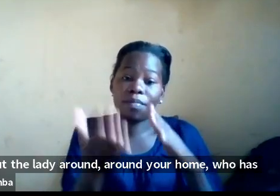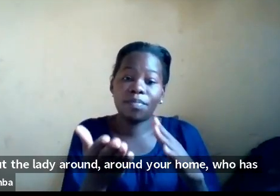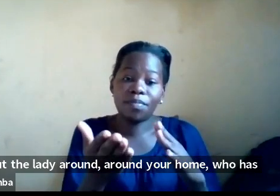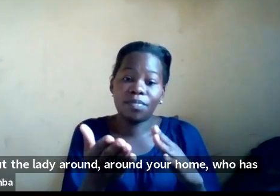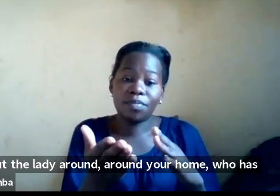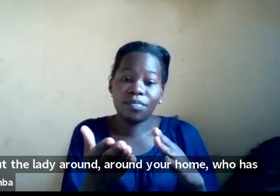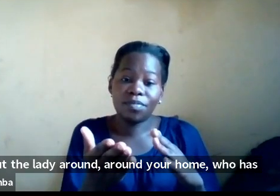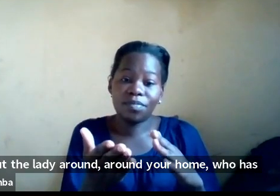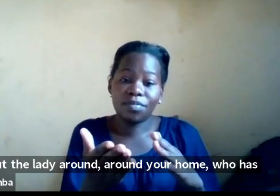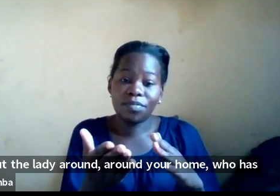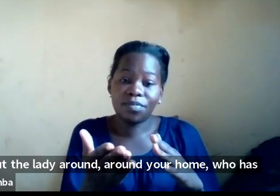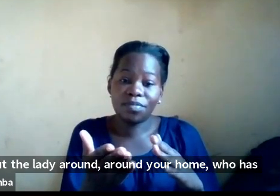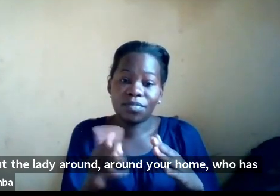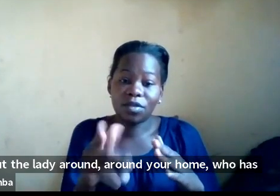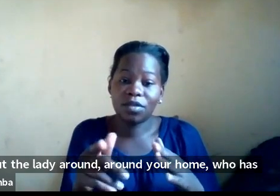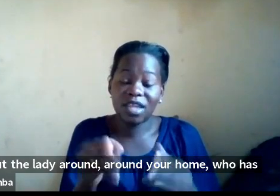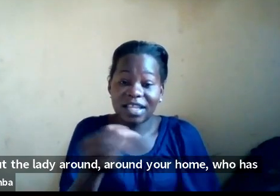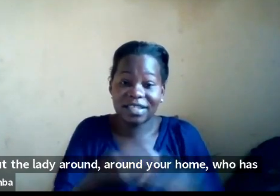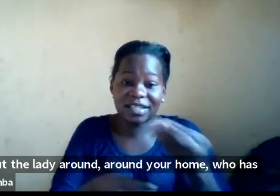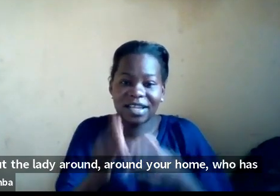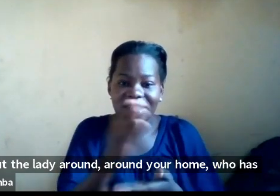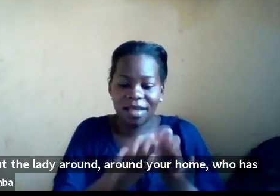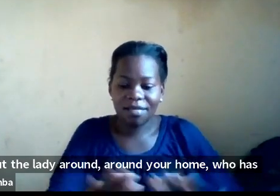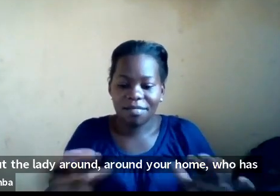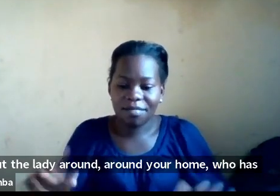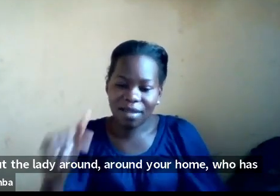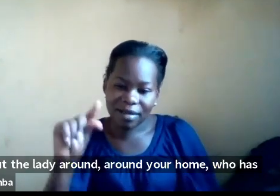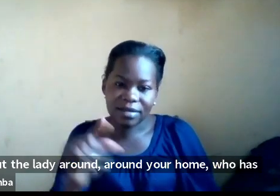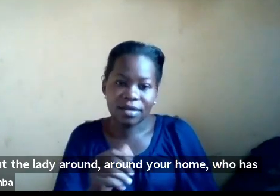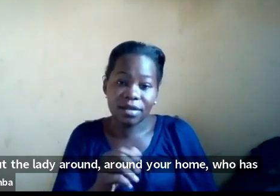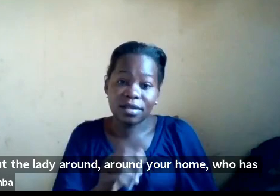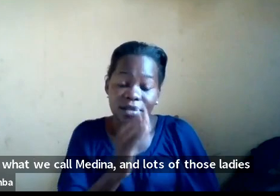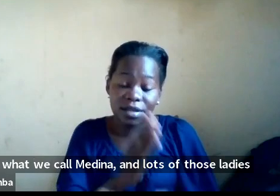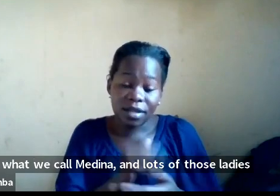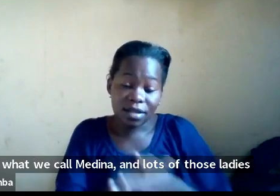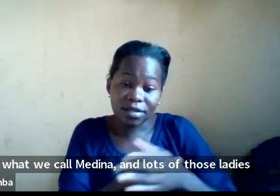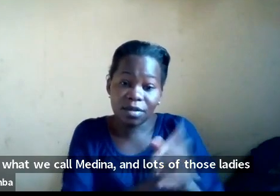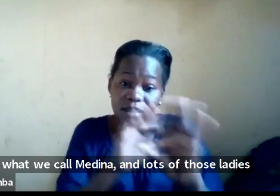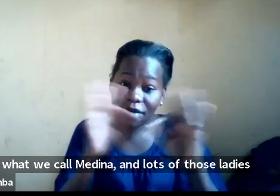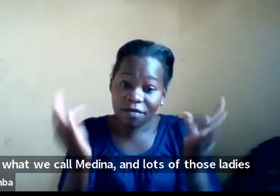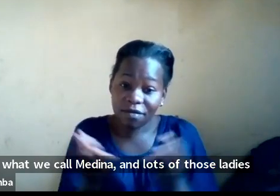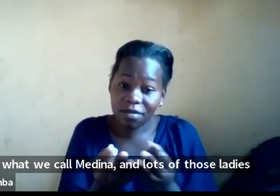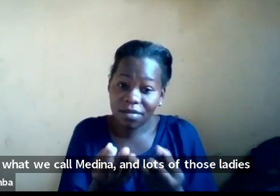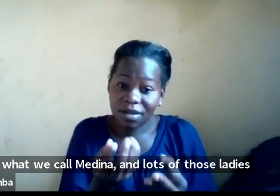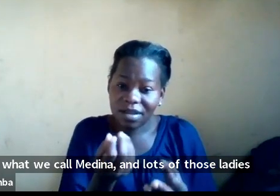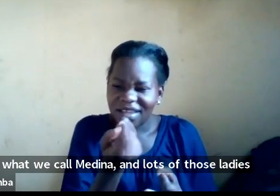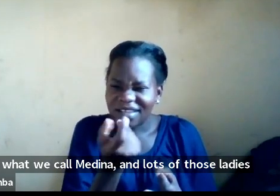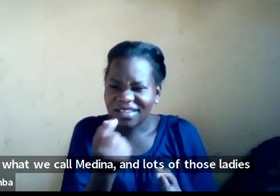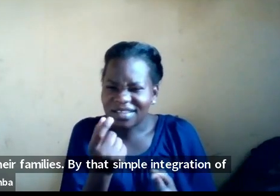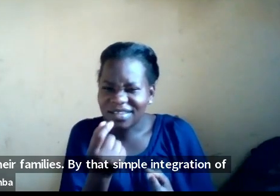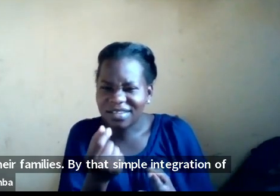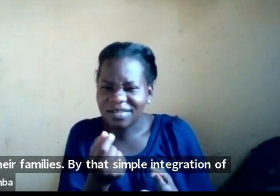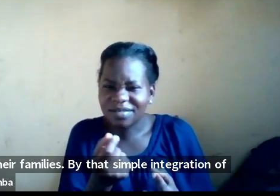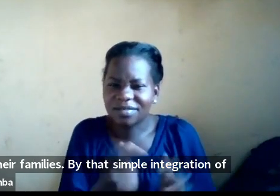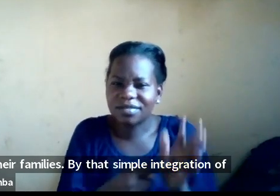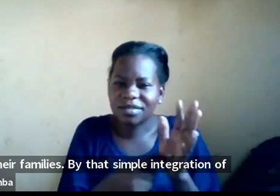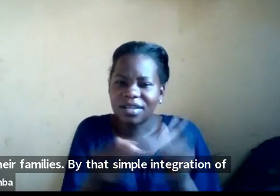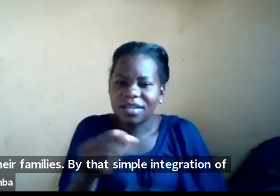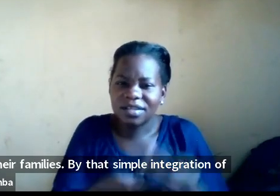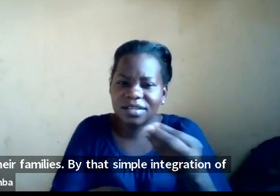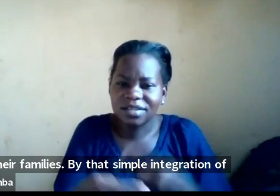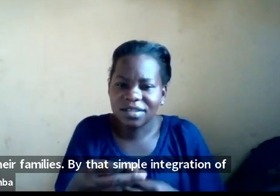call mudala. A lot of those ladies fed their families. By that simple innovation of thinking, let me sell a little